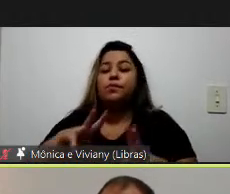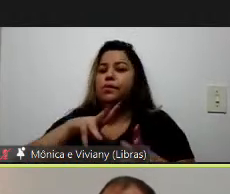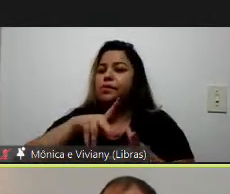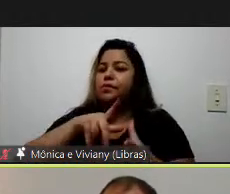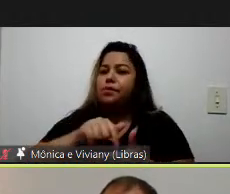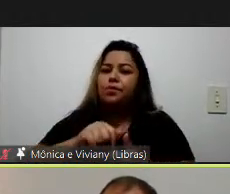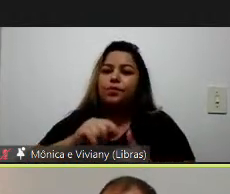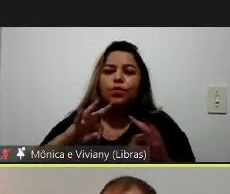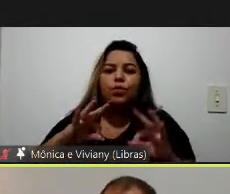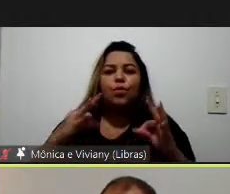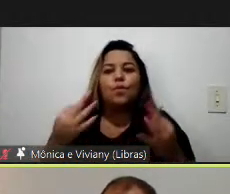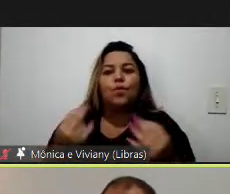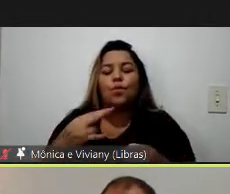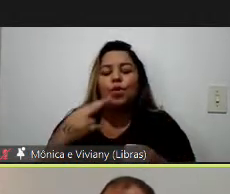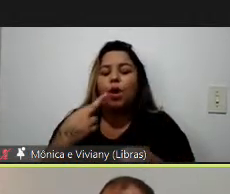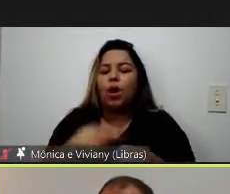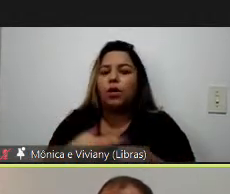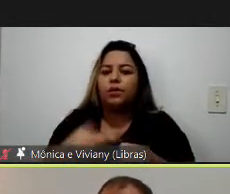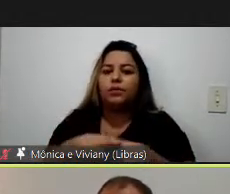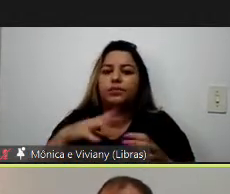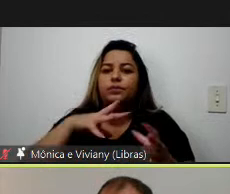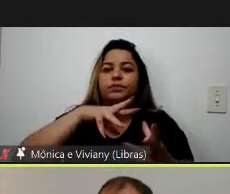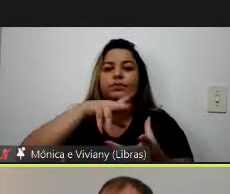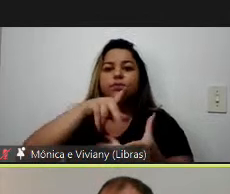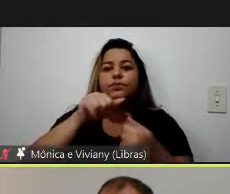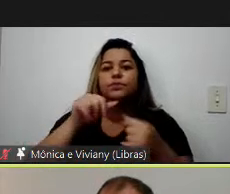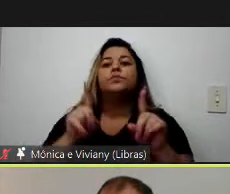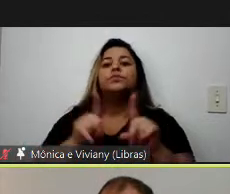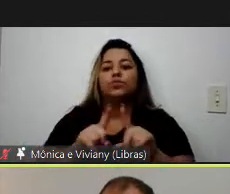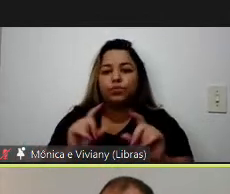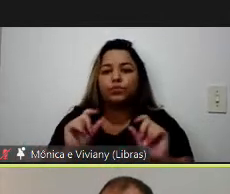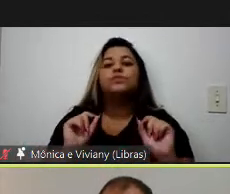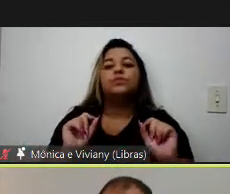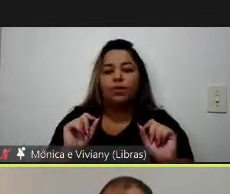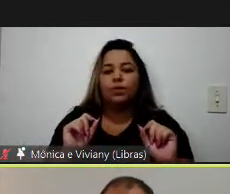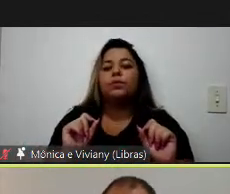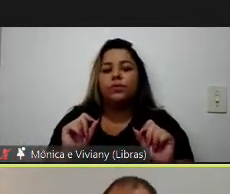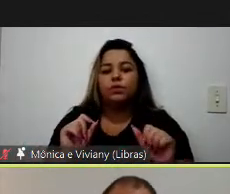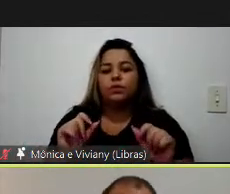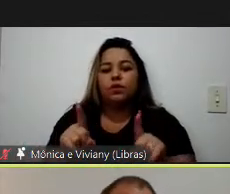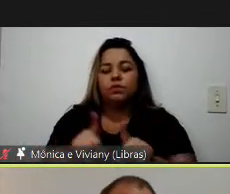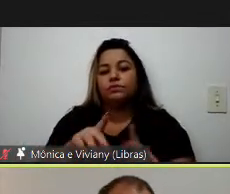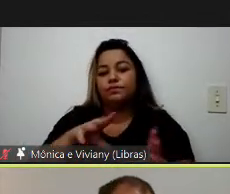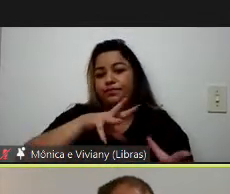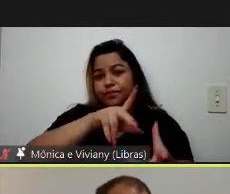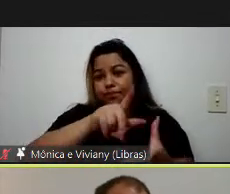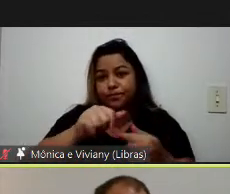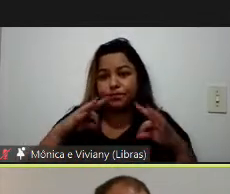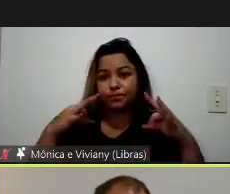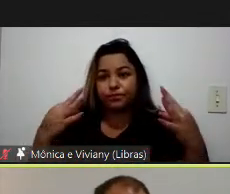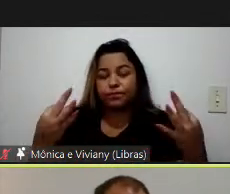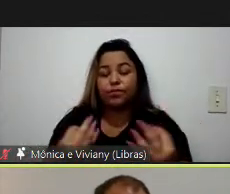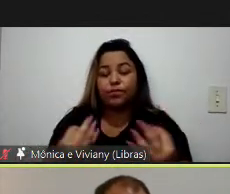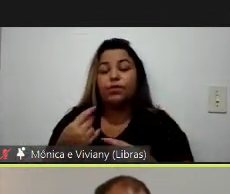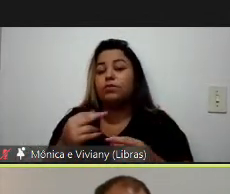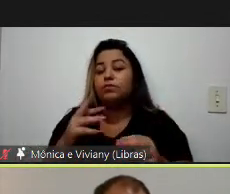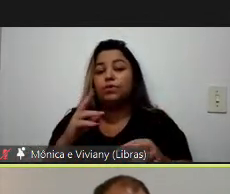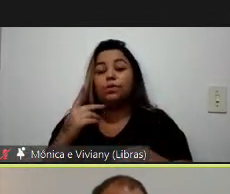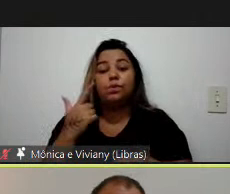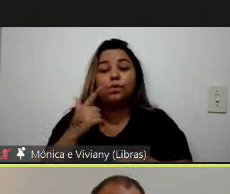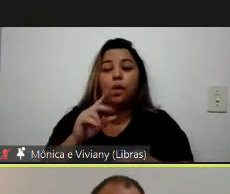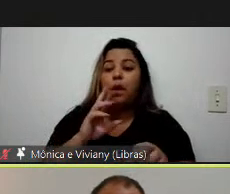actually there's not a single country in the whole world which has managed to stop or to reverse this trend